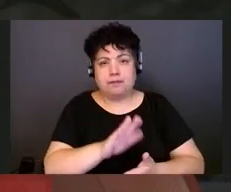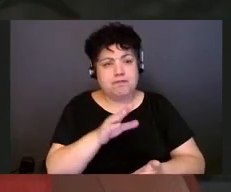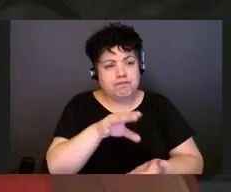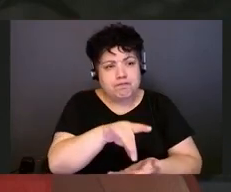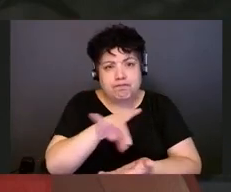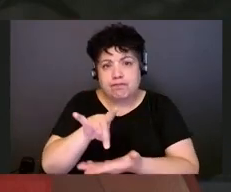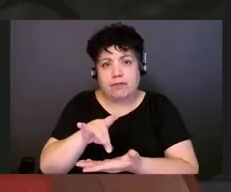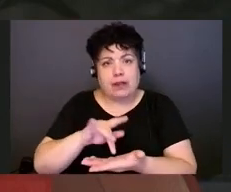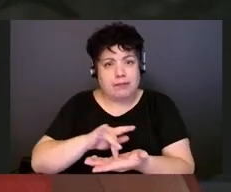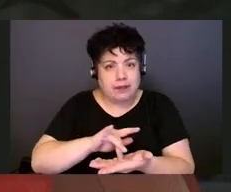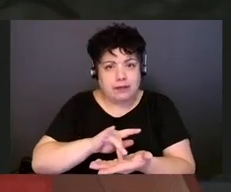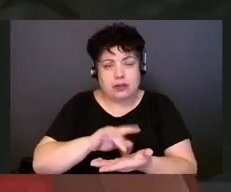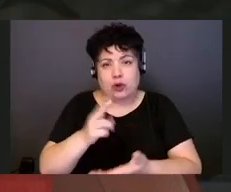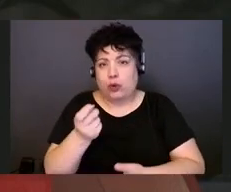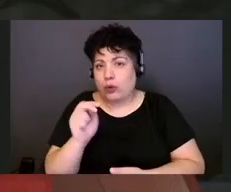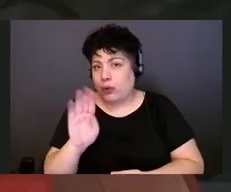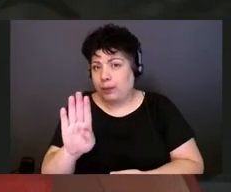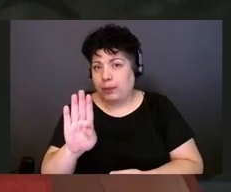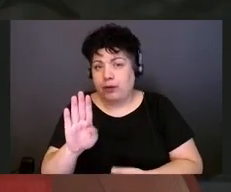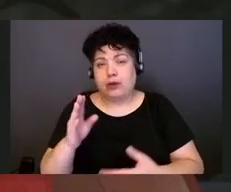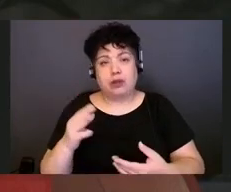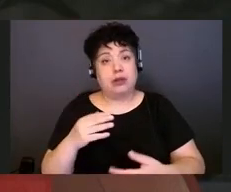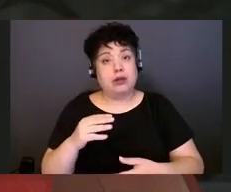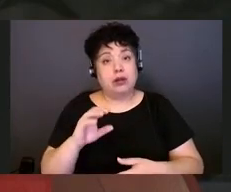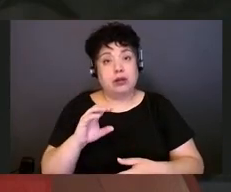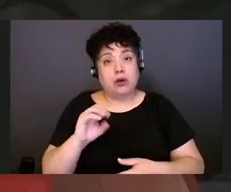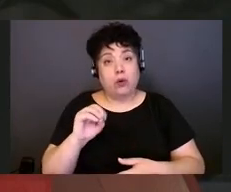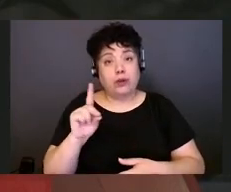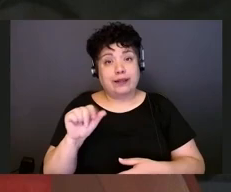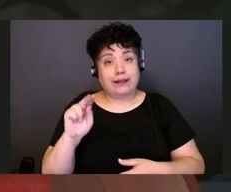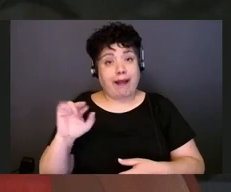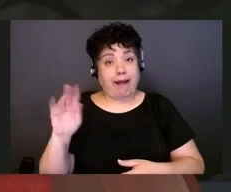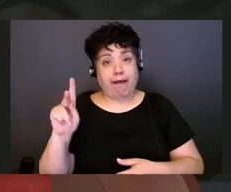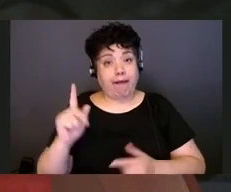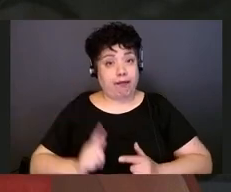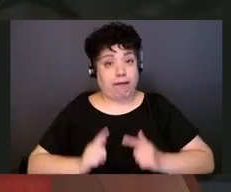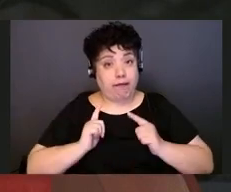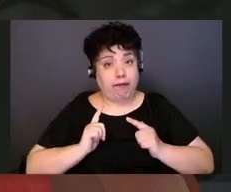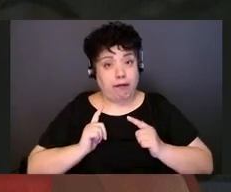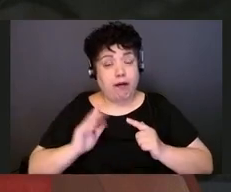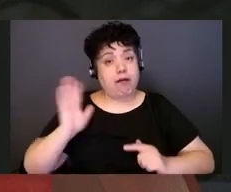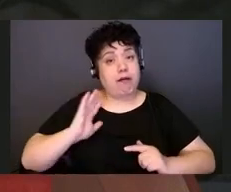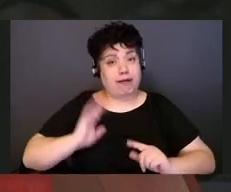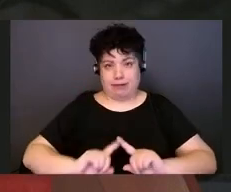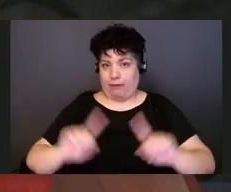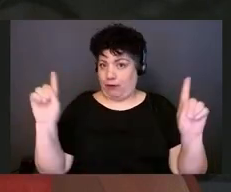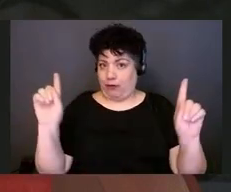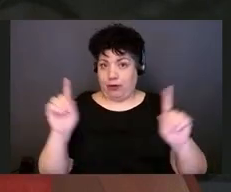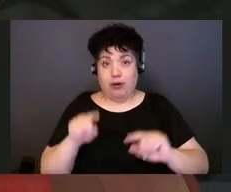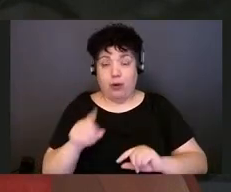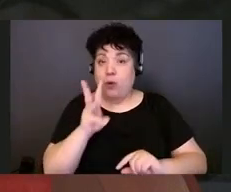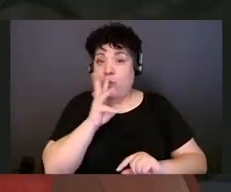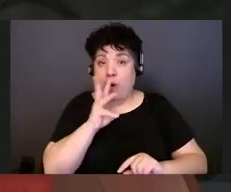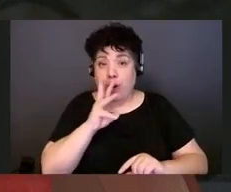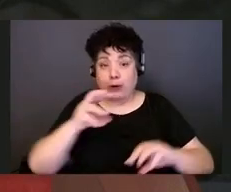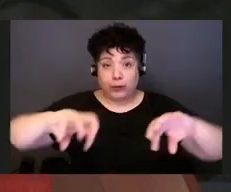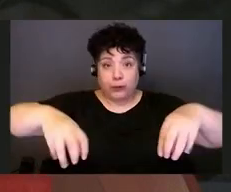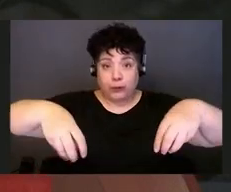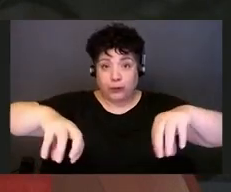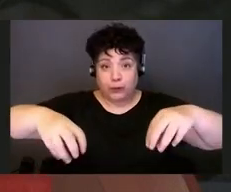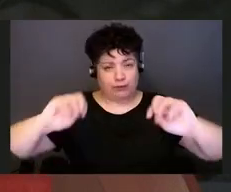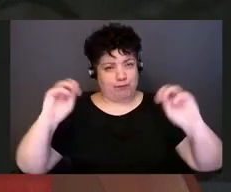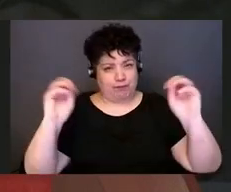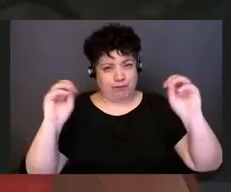Life in Odanak was different. We did not have running water or electricity.